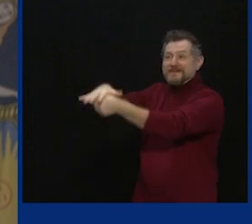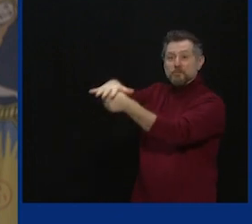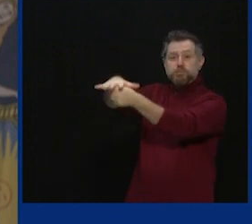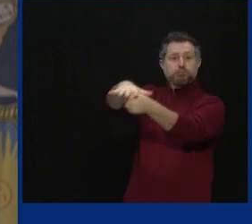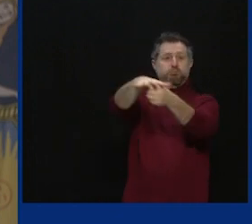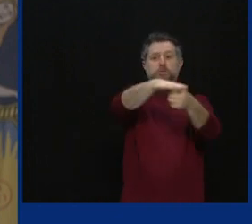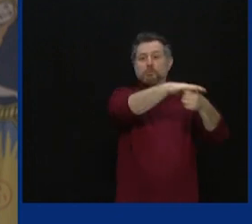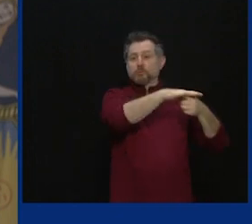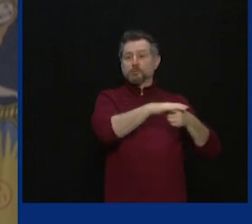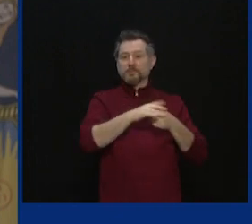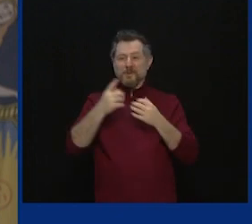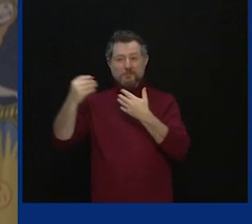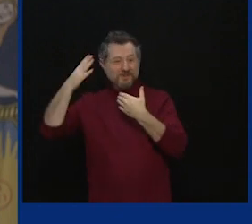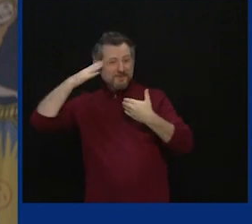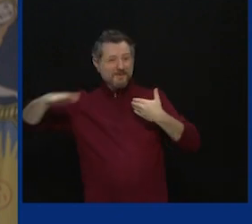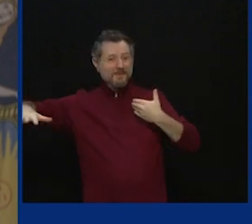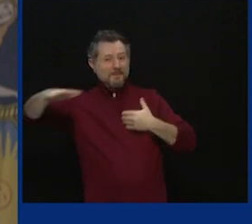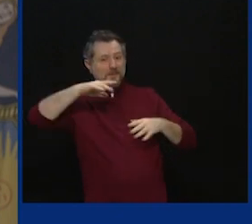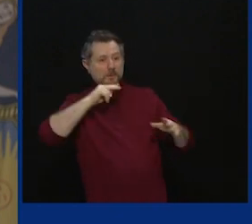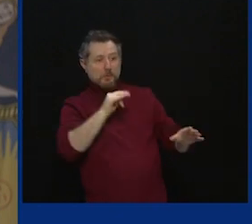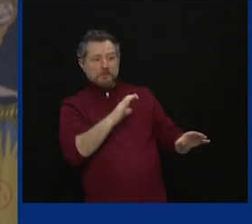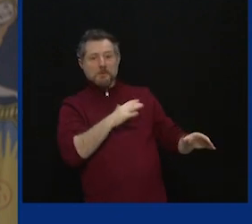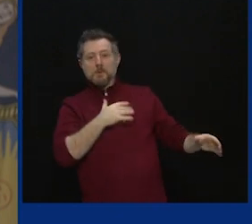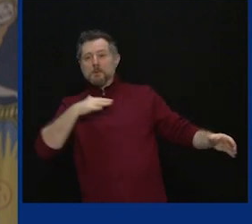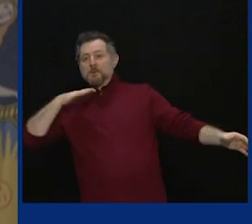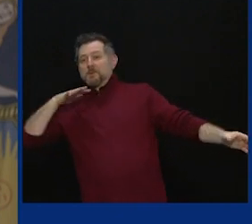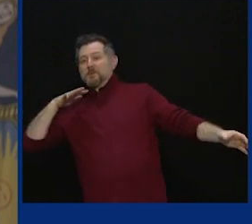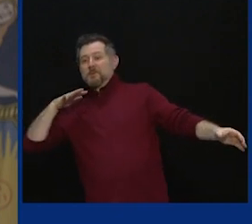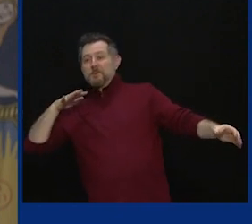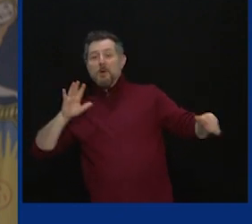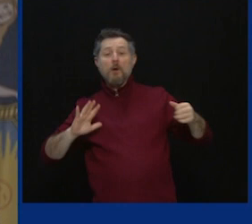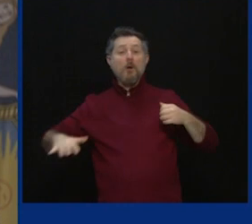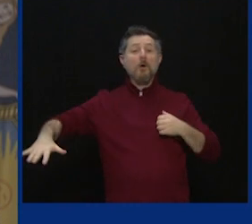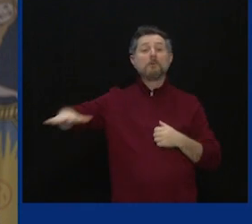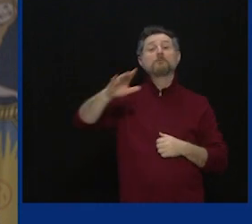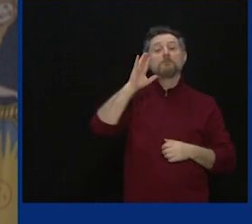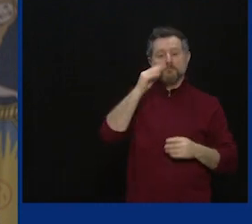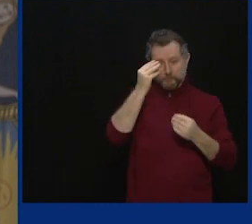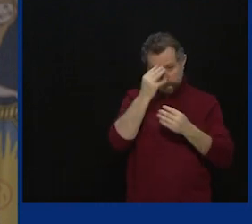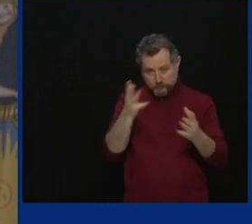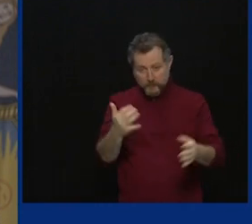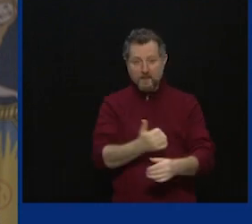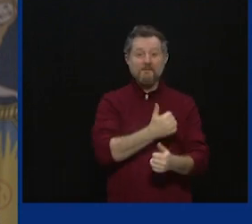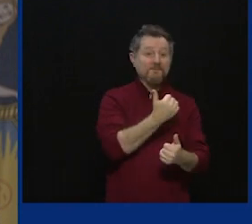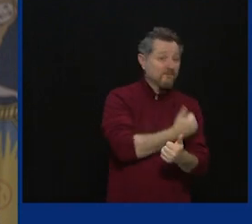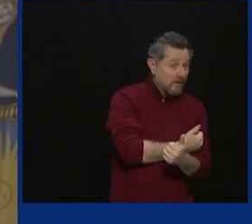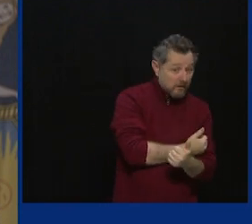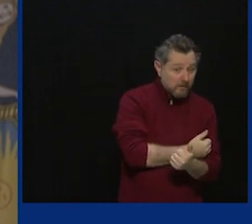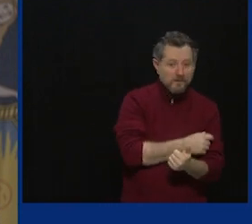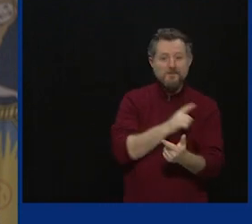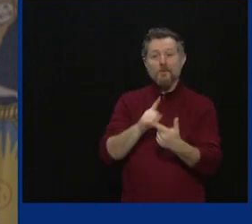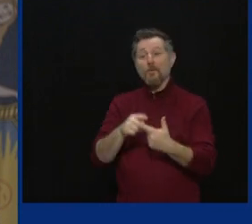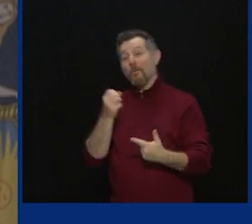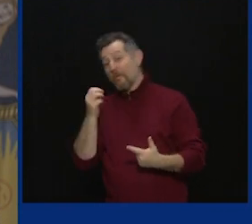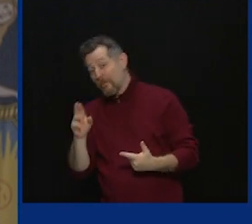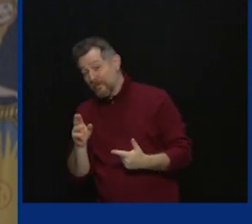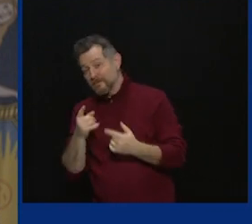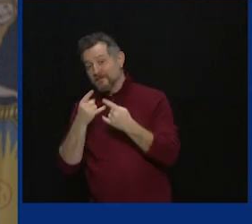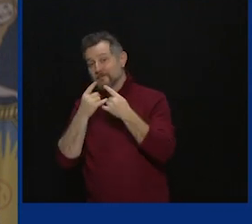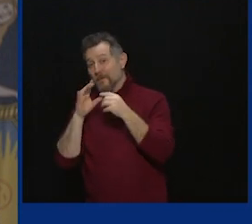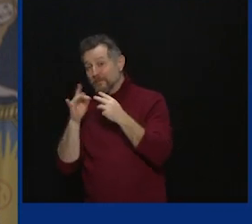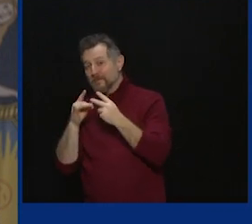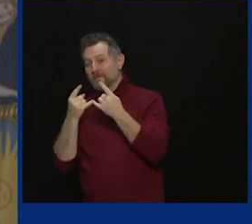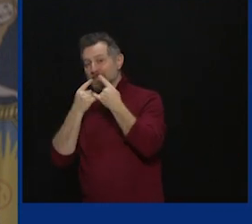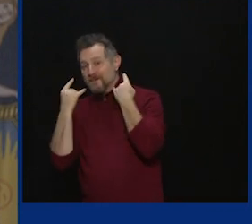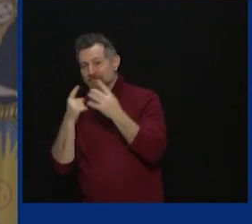boroughs, and saying vaccination or mask mandate. That's an option that